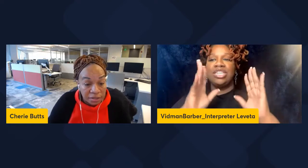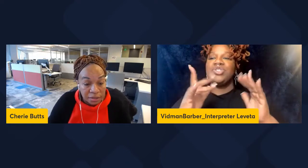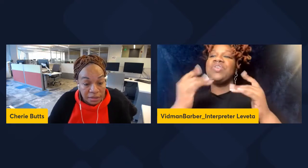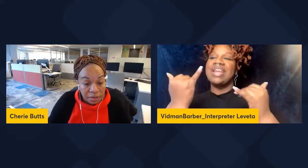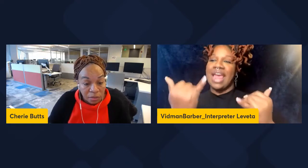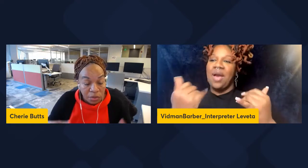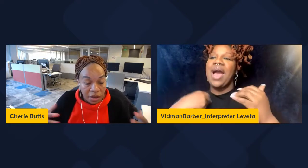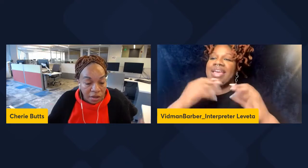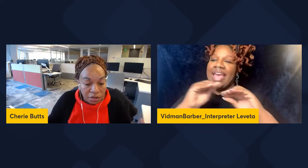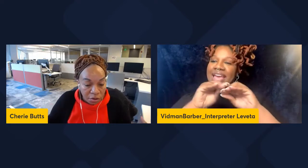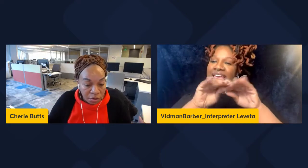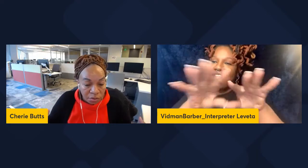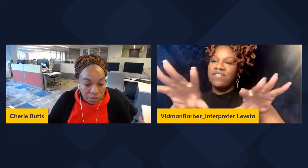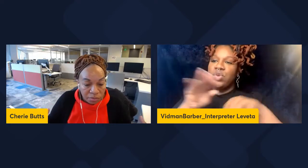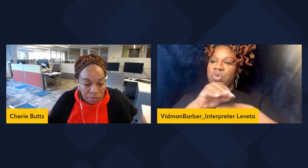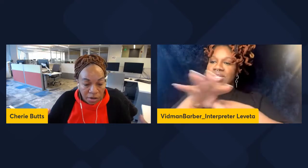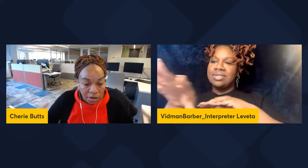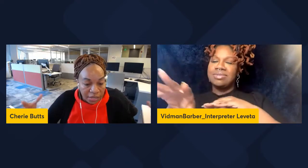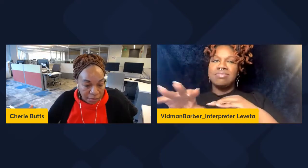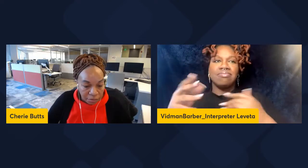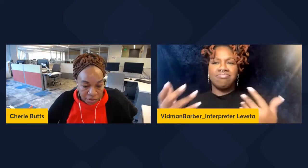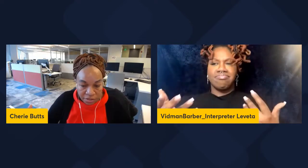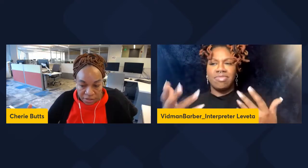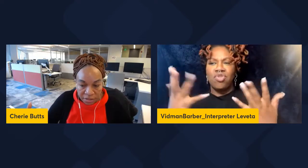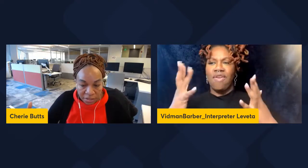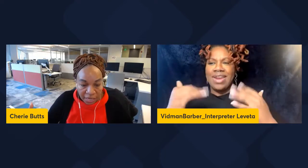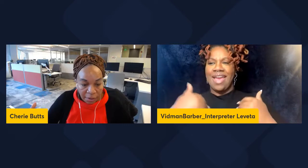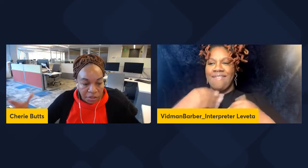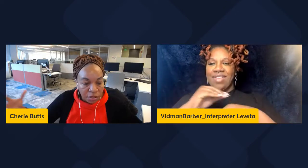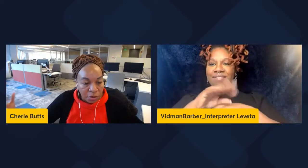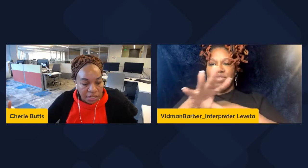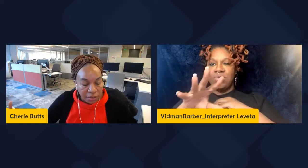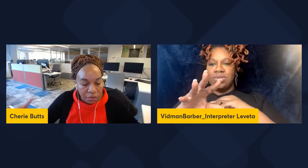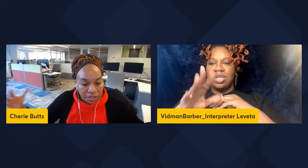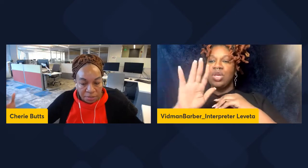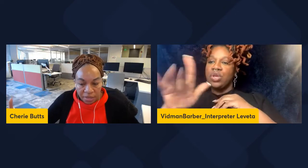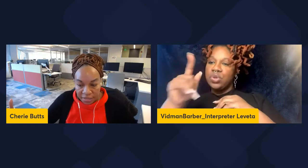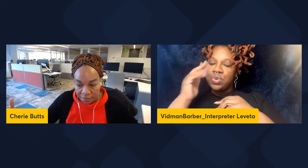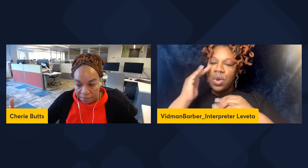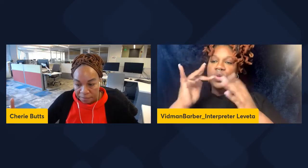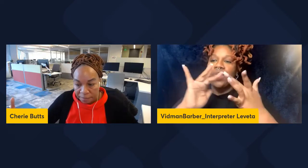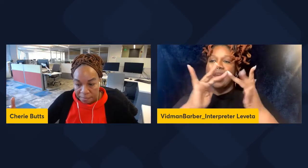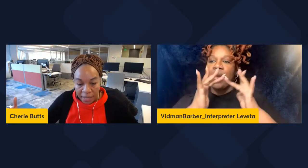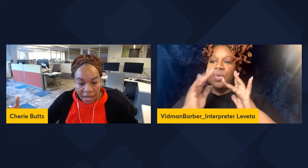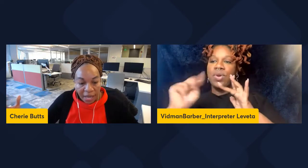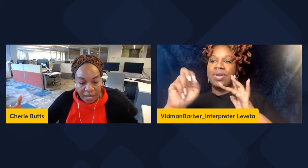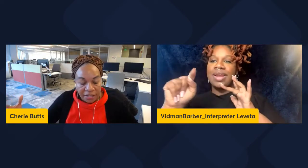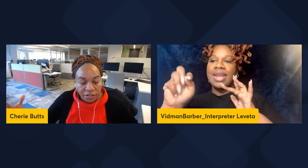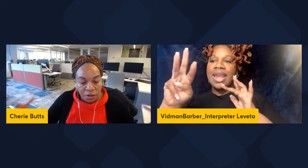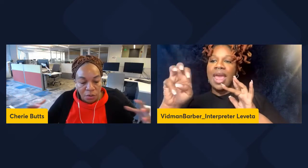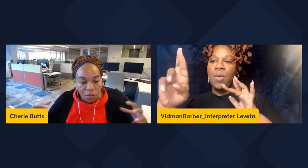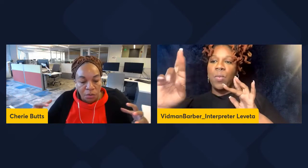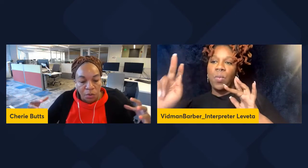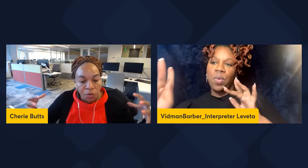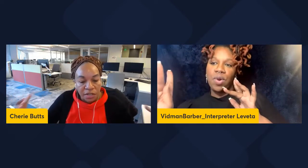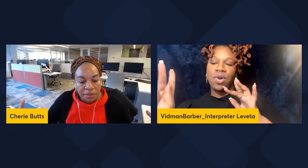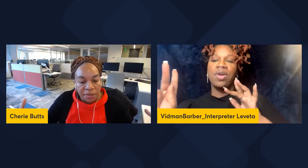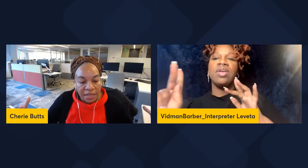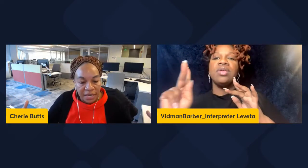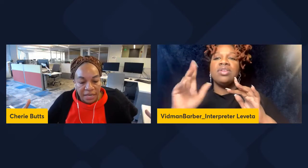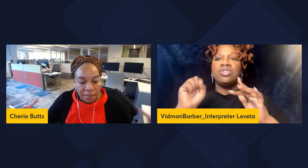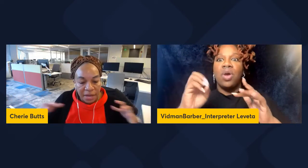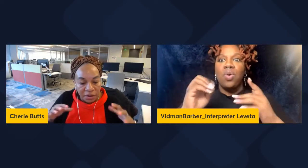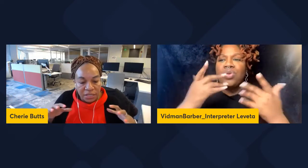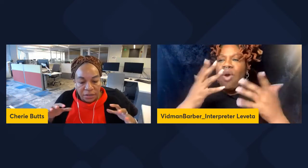are. We all know our networks, and we know our networks among them. And so what we want